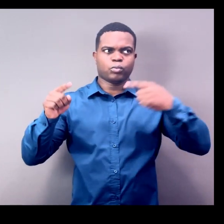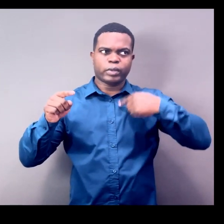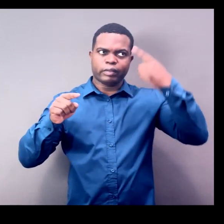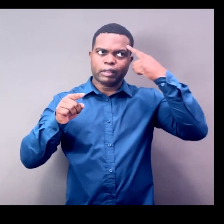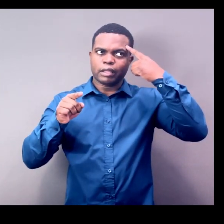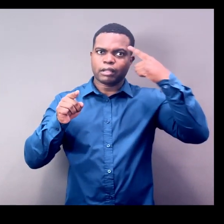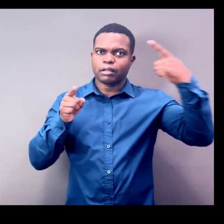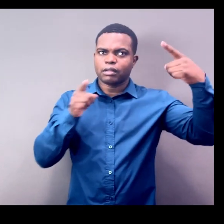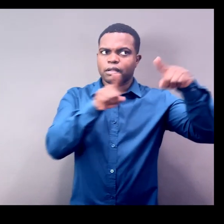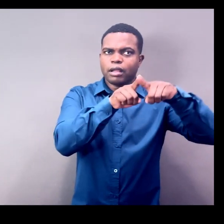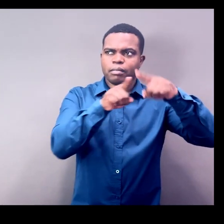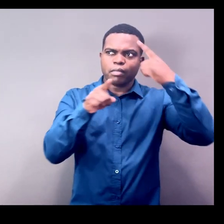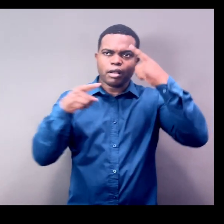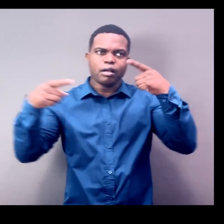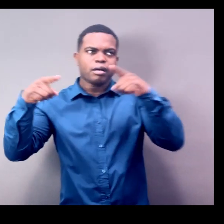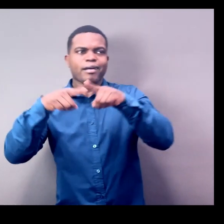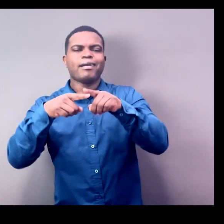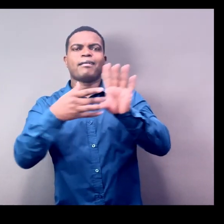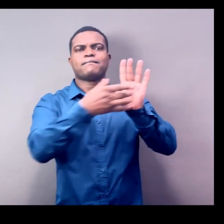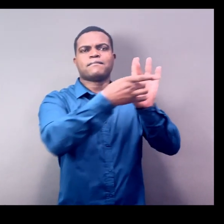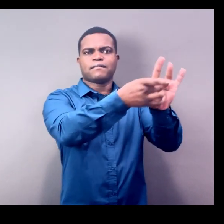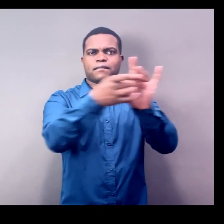will make things easier for you.